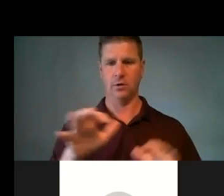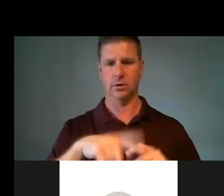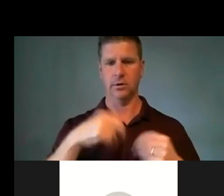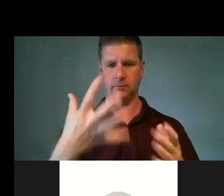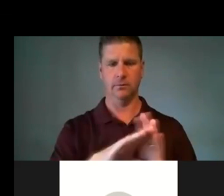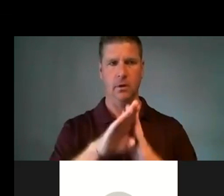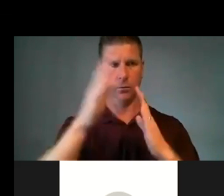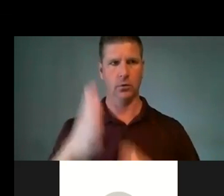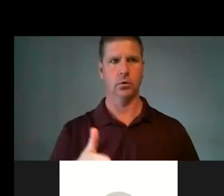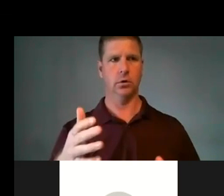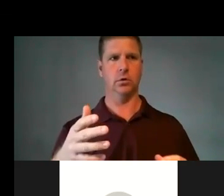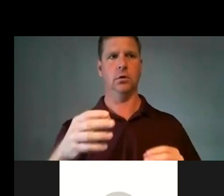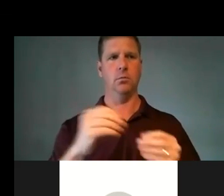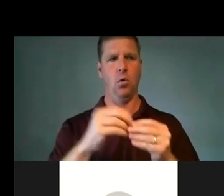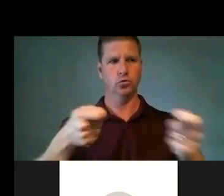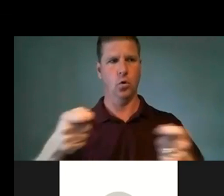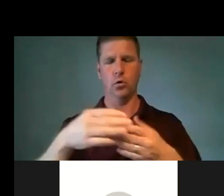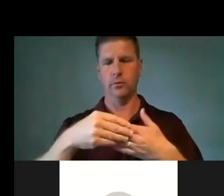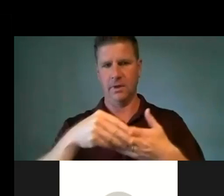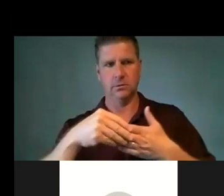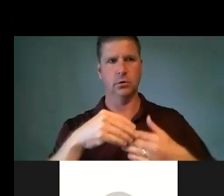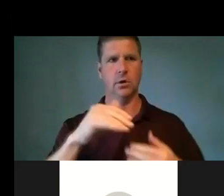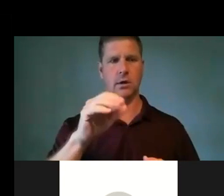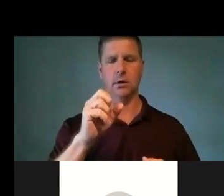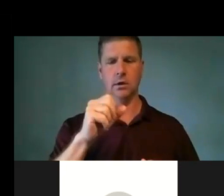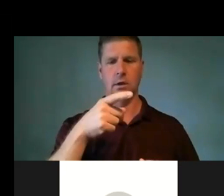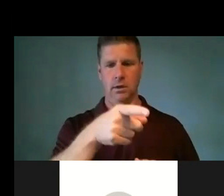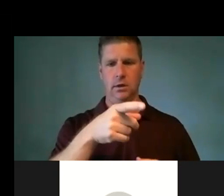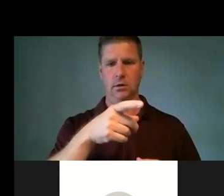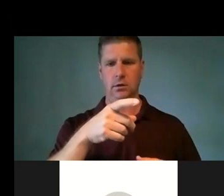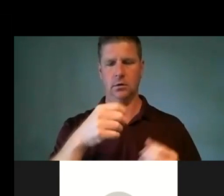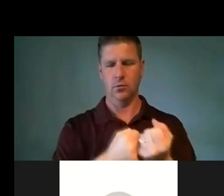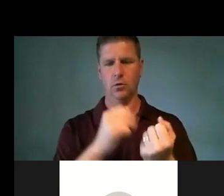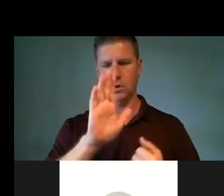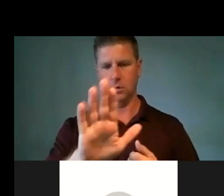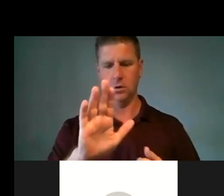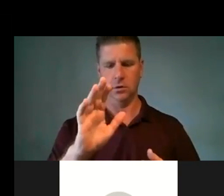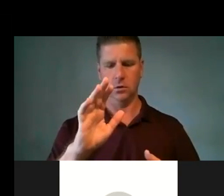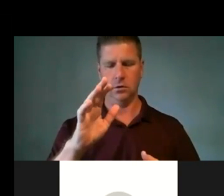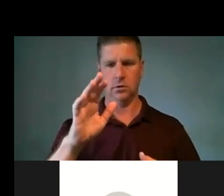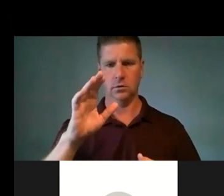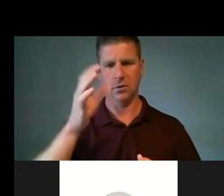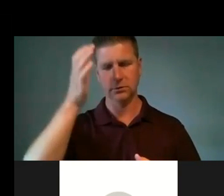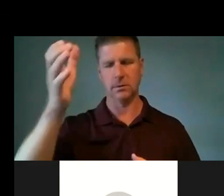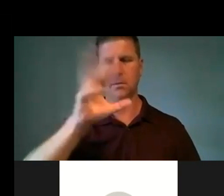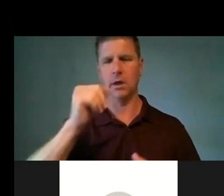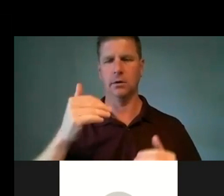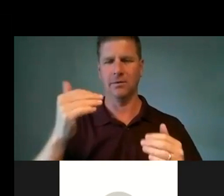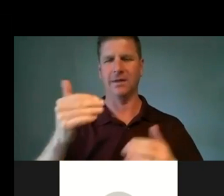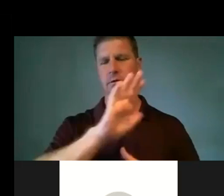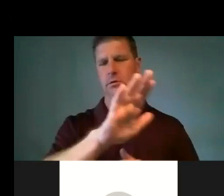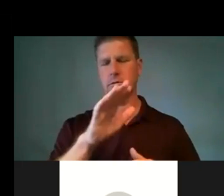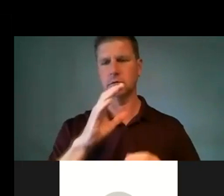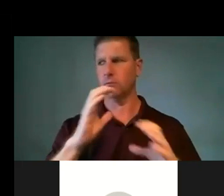more site control and flexibility as he explores his concept and advances conversations with lenders.